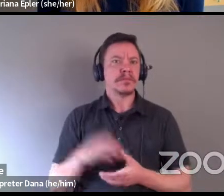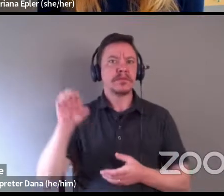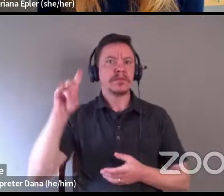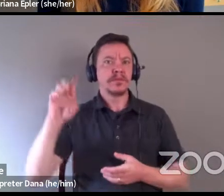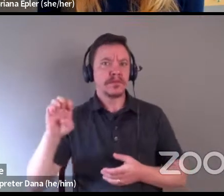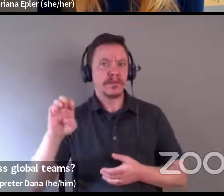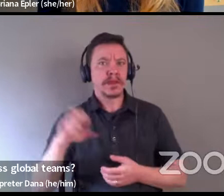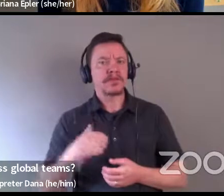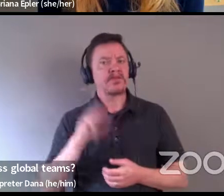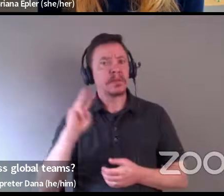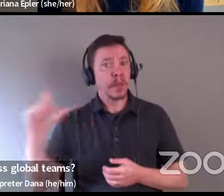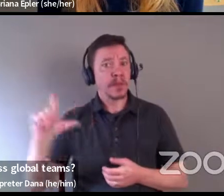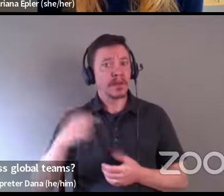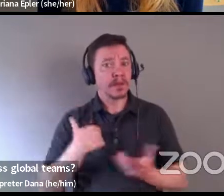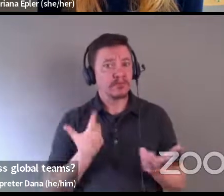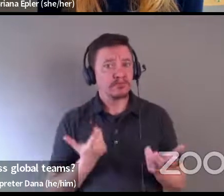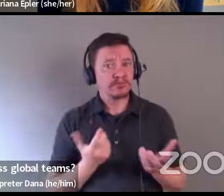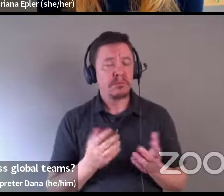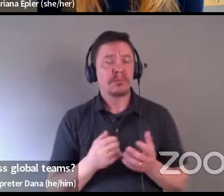Well,